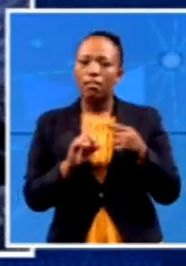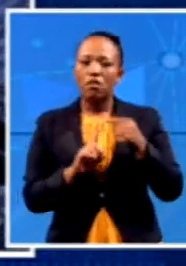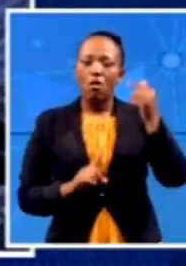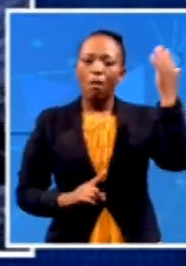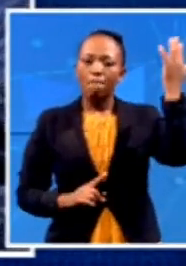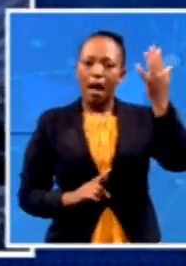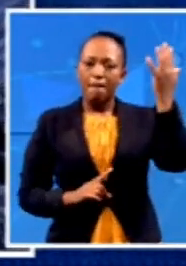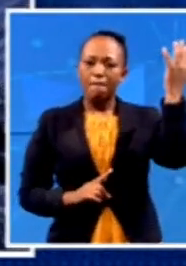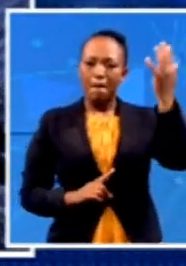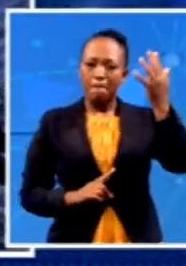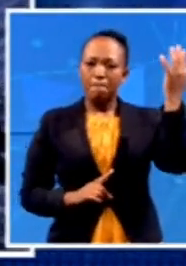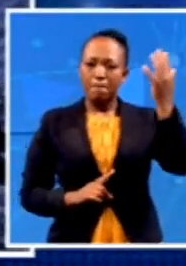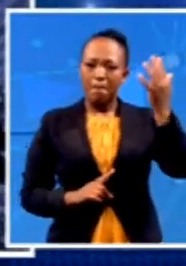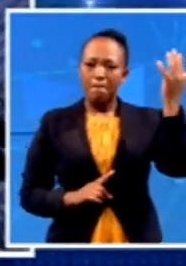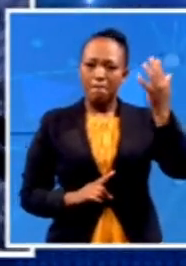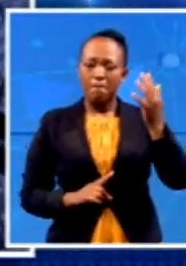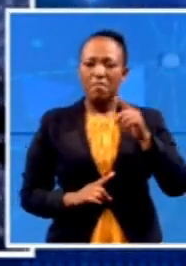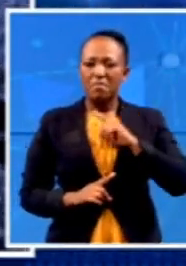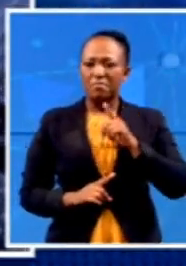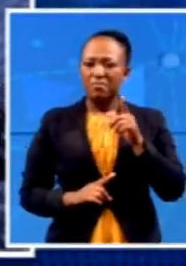was the gist of your message, Professor?